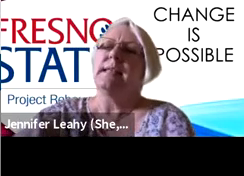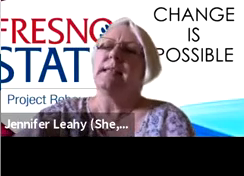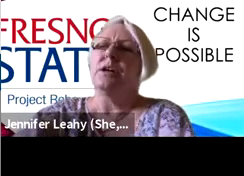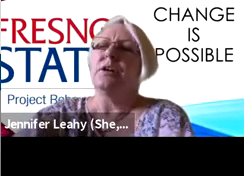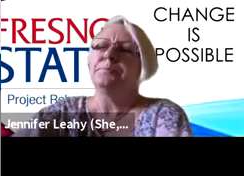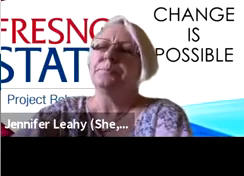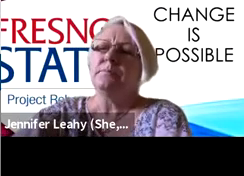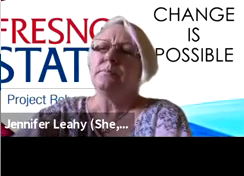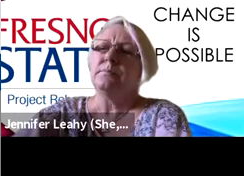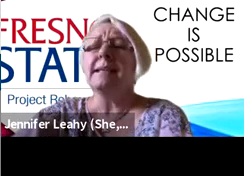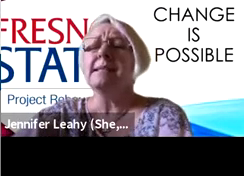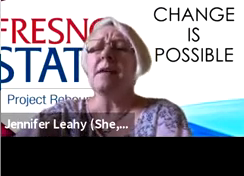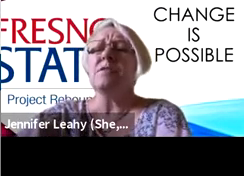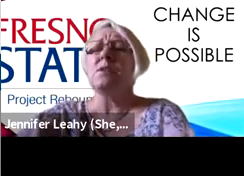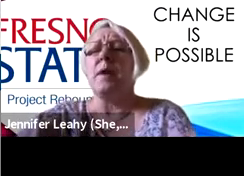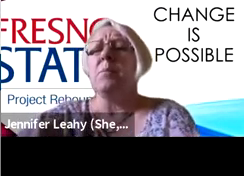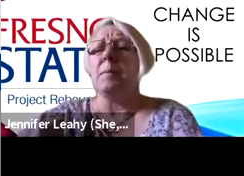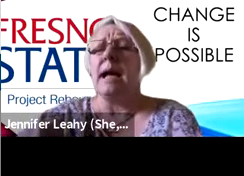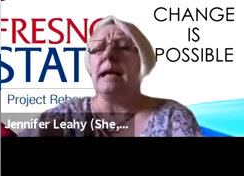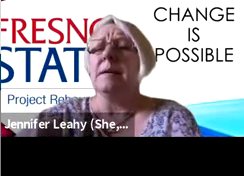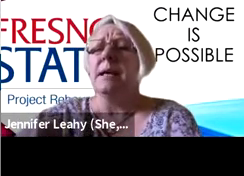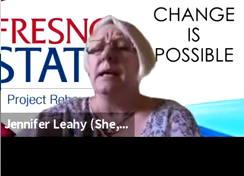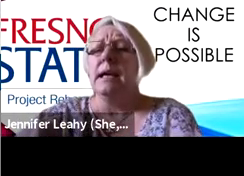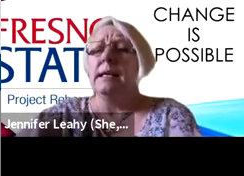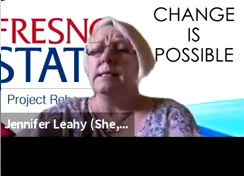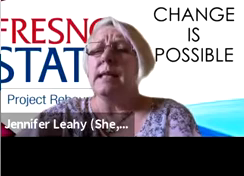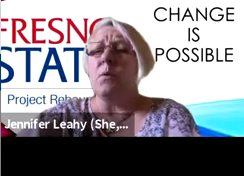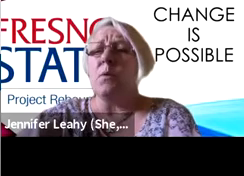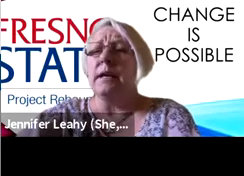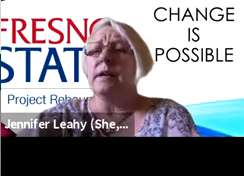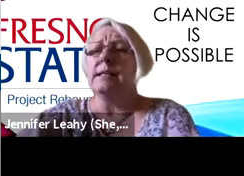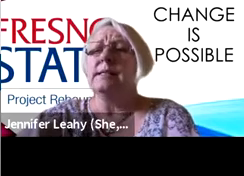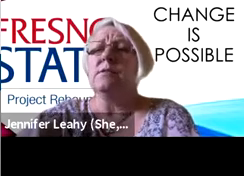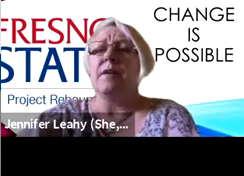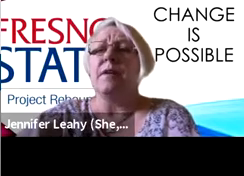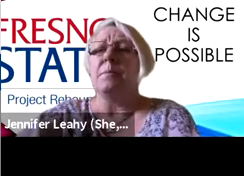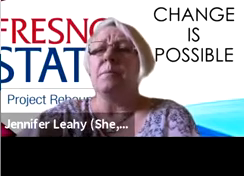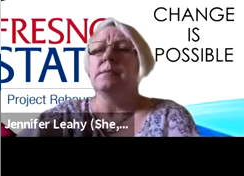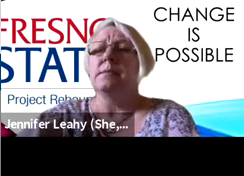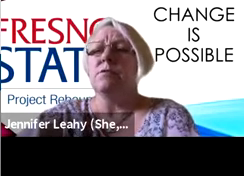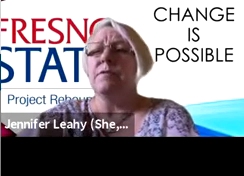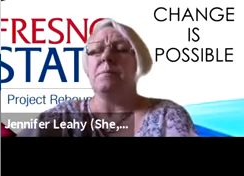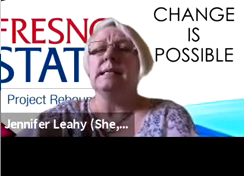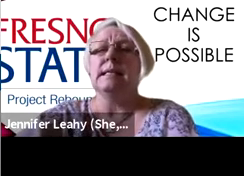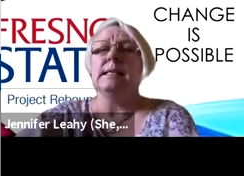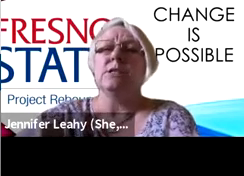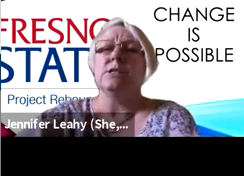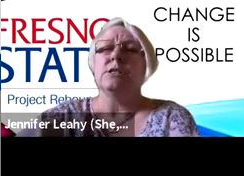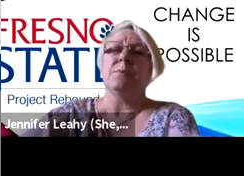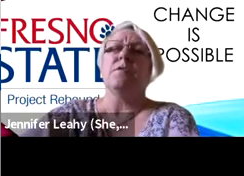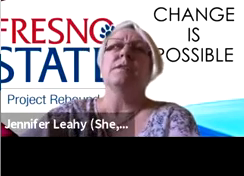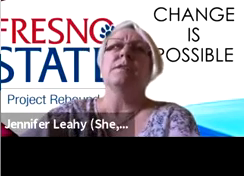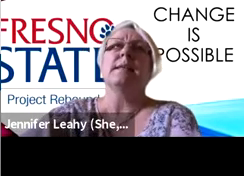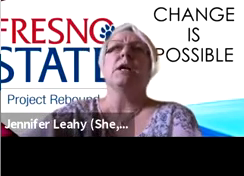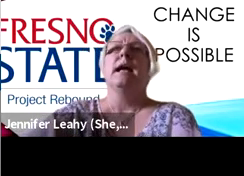is standing here. That's the San Francisco airport behind him. He's now working for Hensel and Phelps. Hensel Phelps. He did his